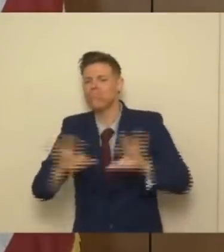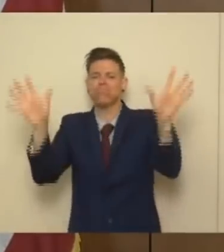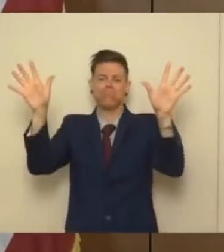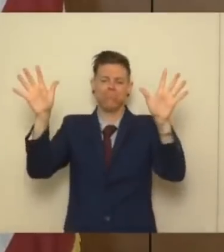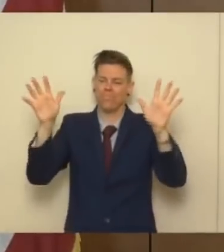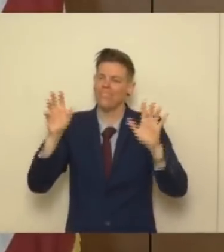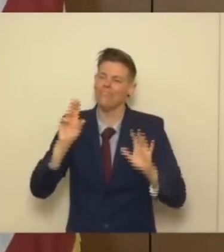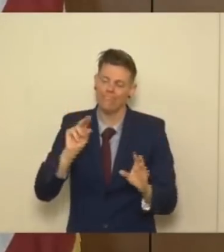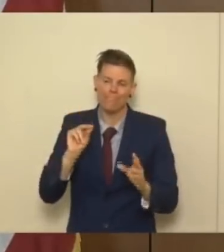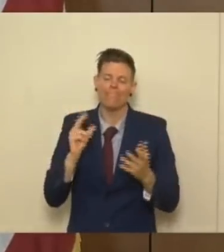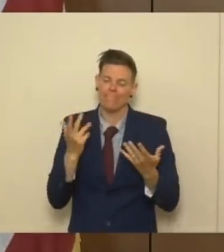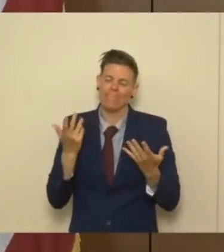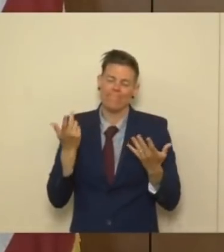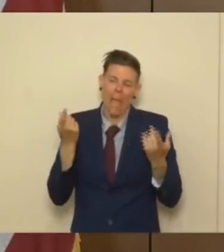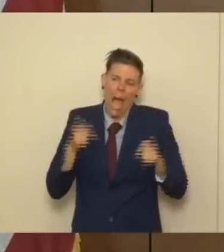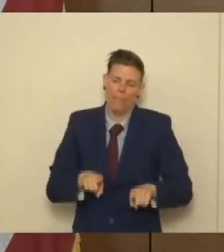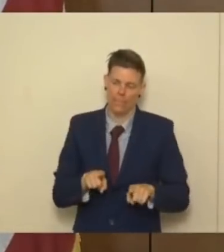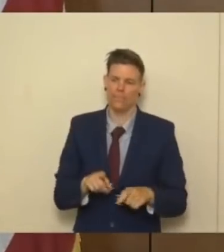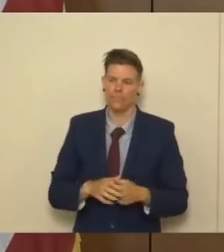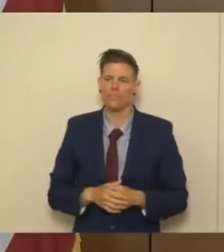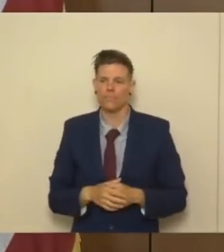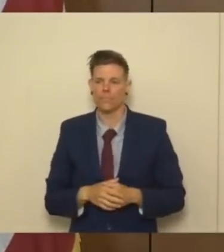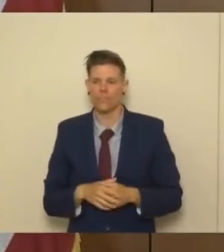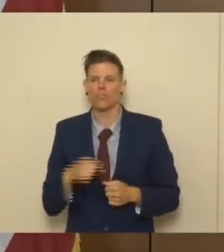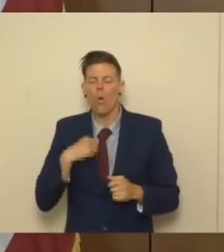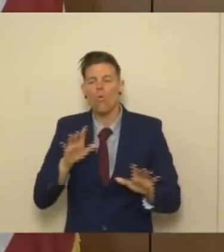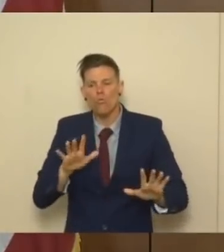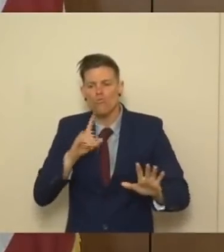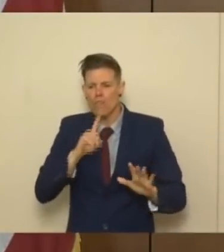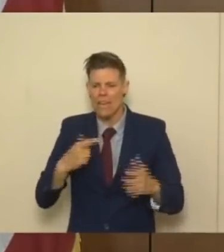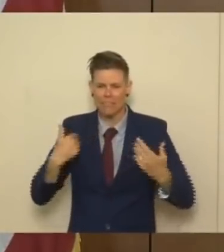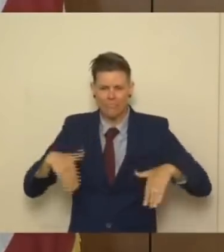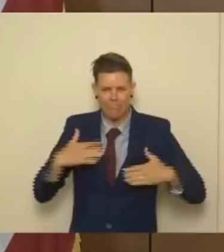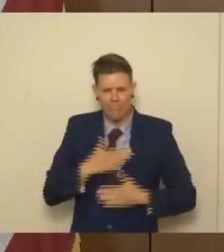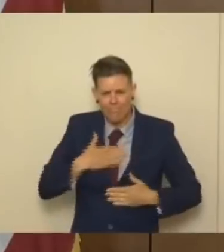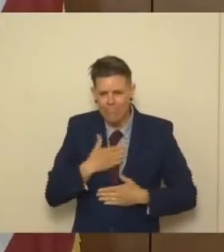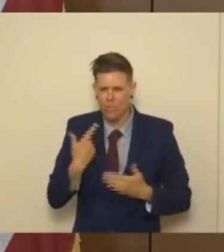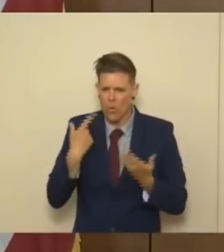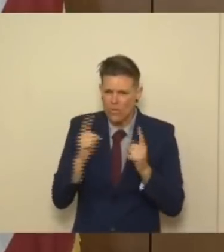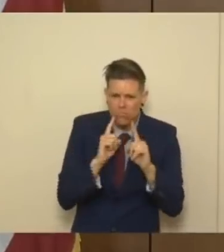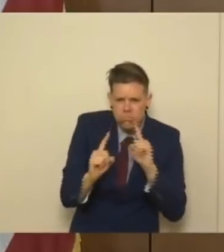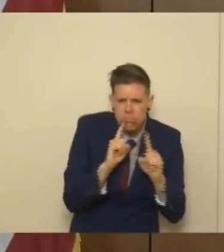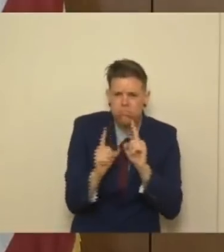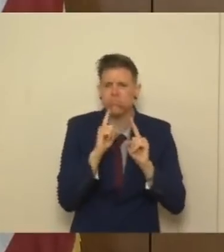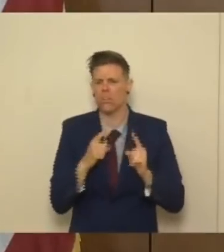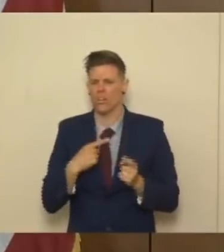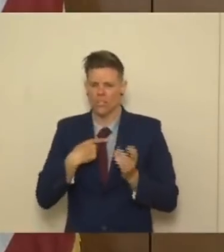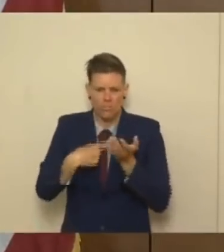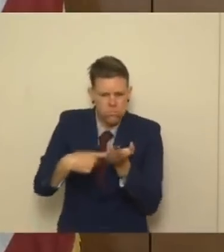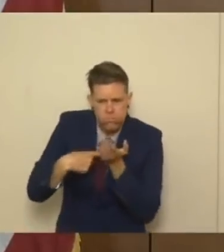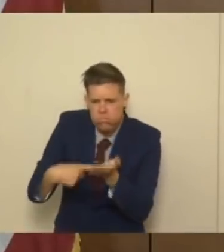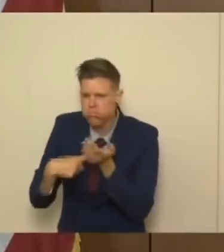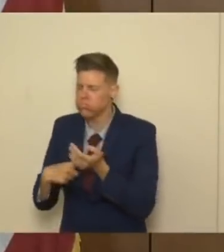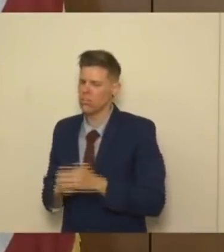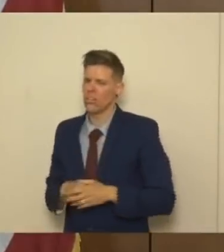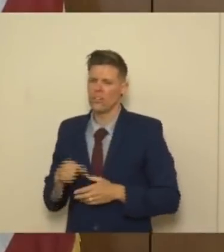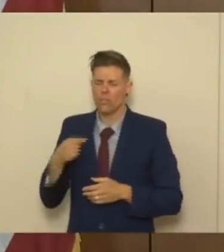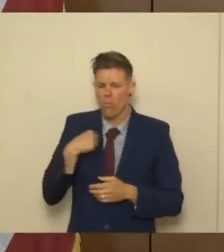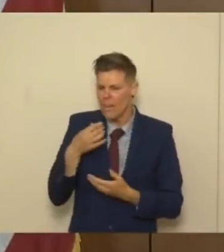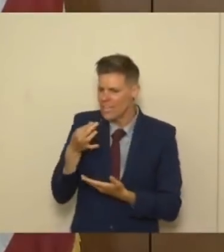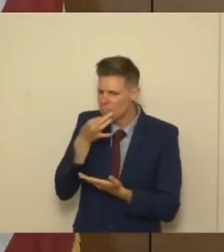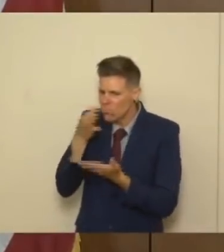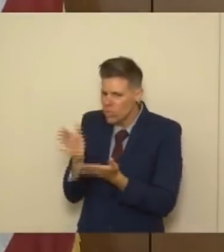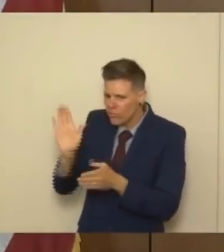you have experts in many places in state government who are clear that we have an obligation to do everything we can